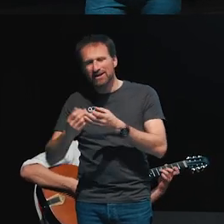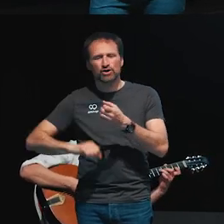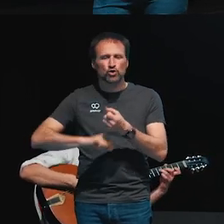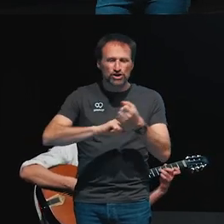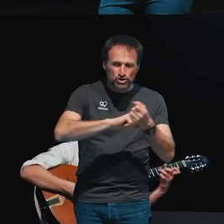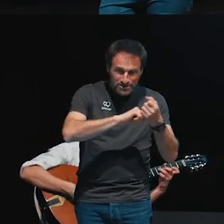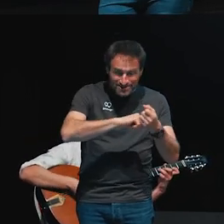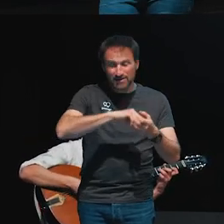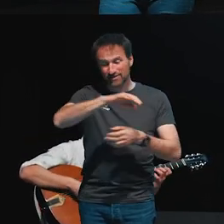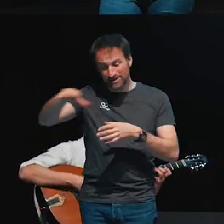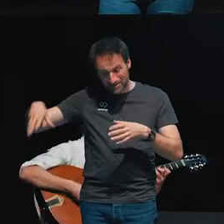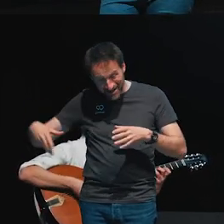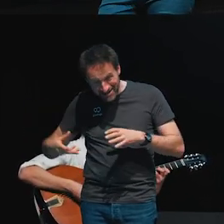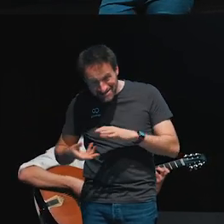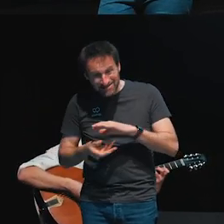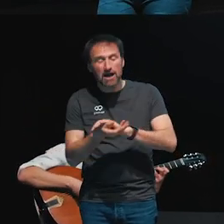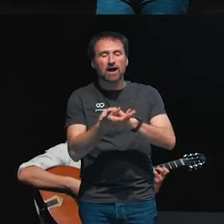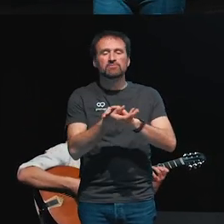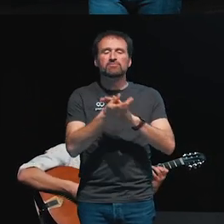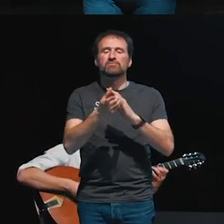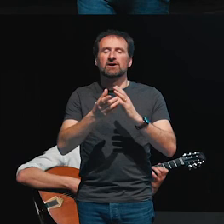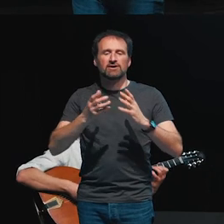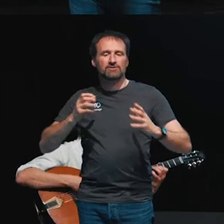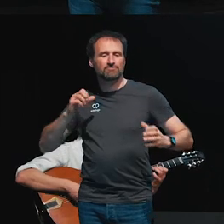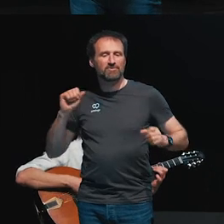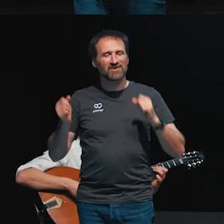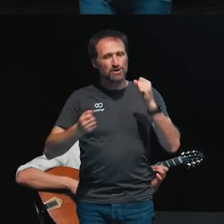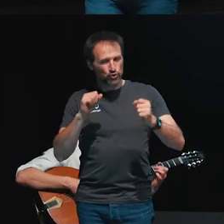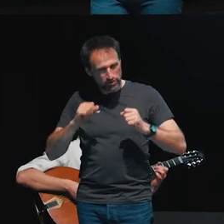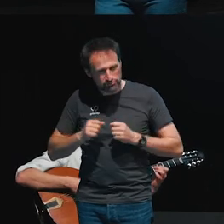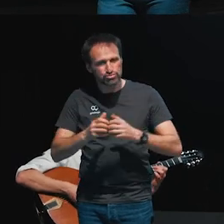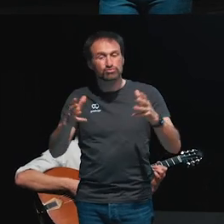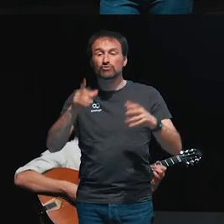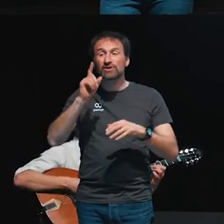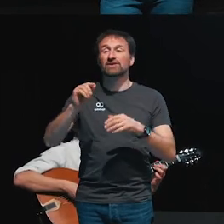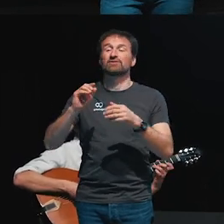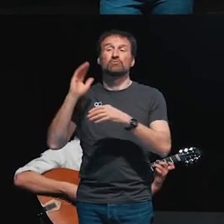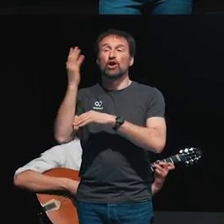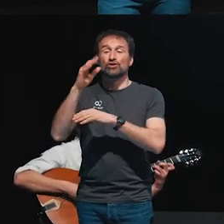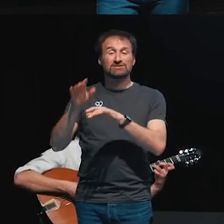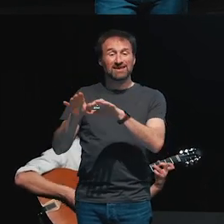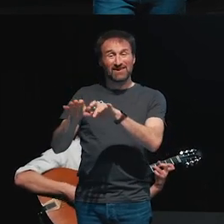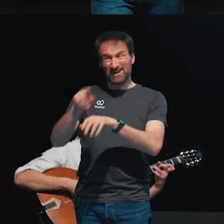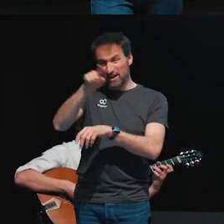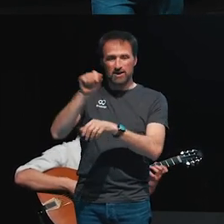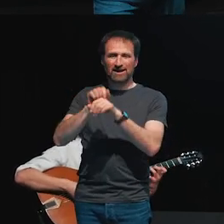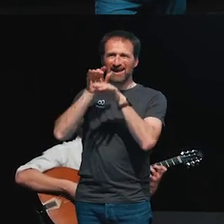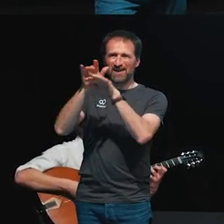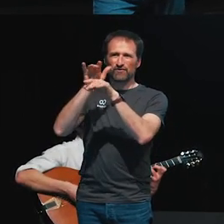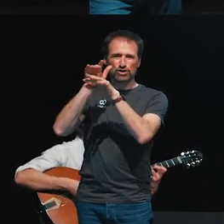to kind of gain the momentum so that you can influence the browser engineers and then change the browser's